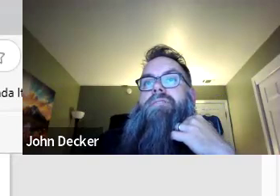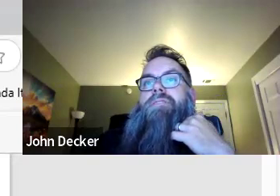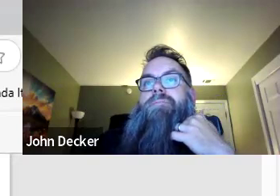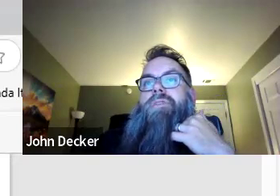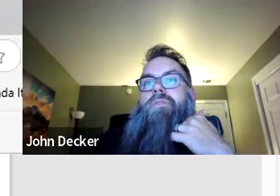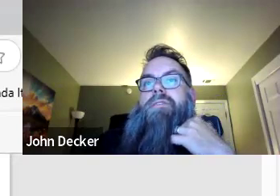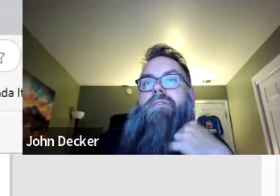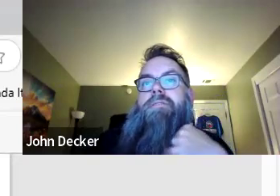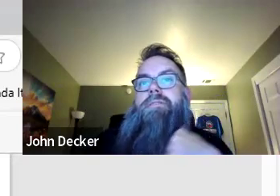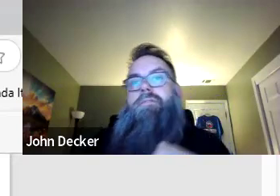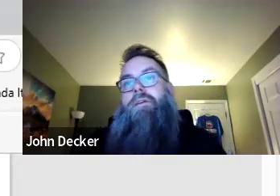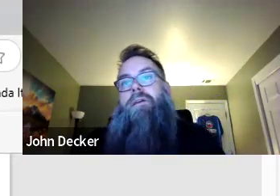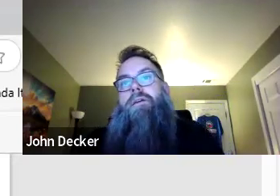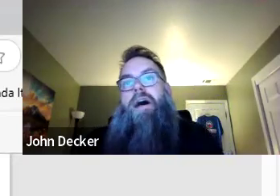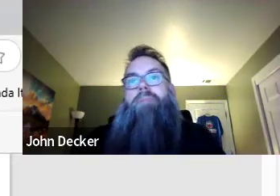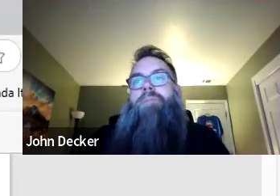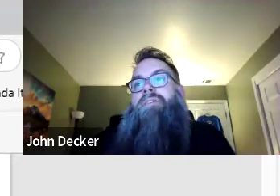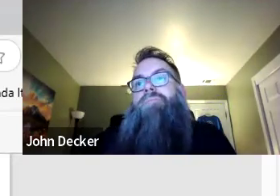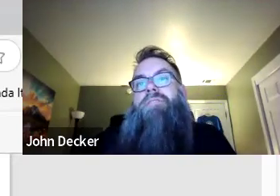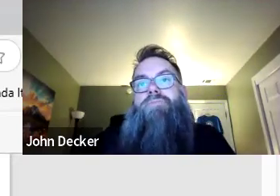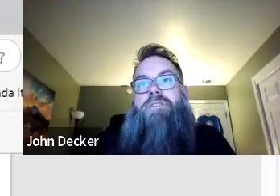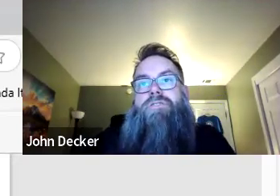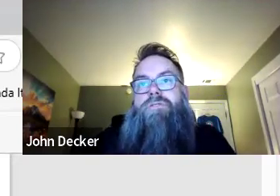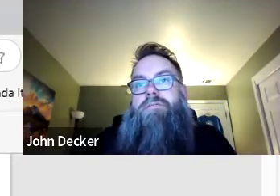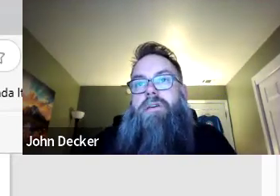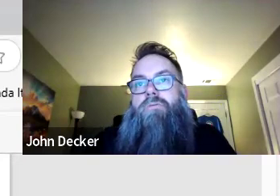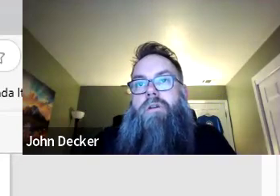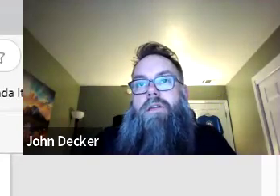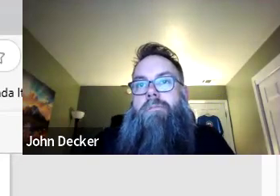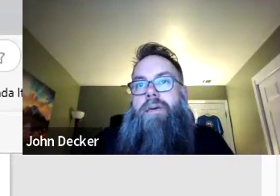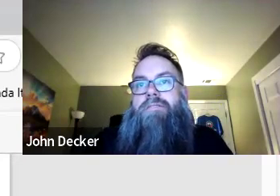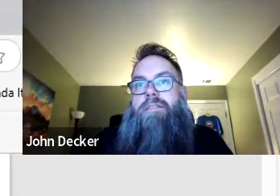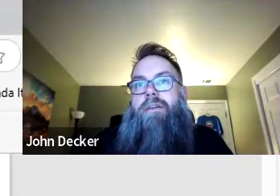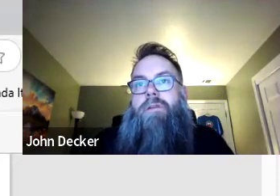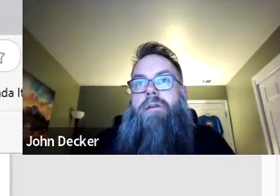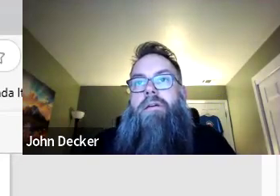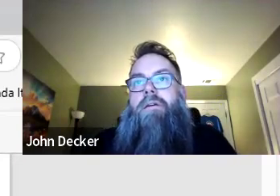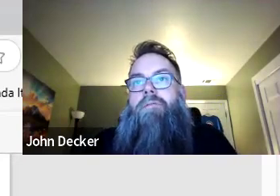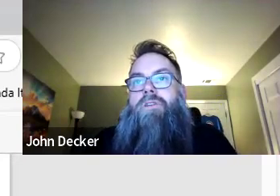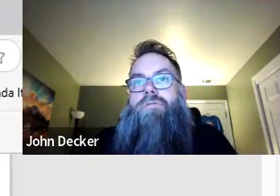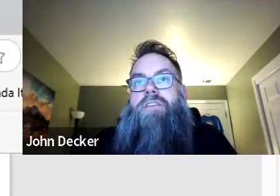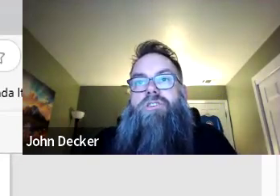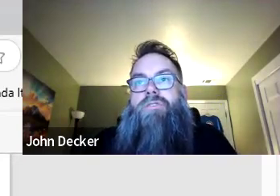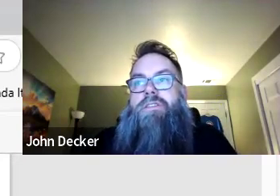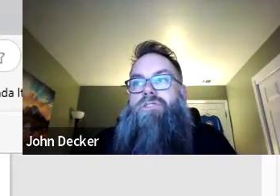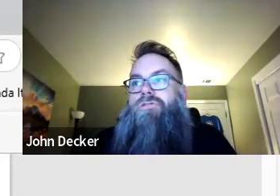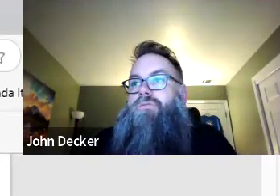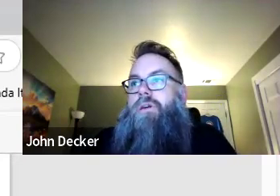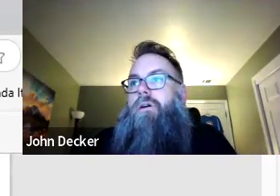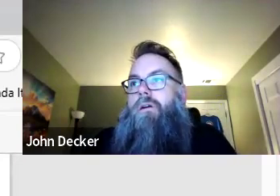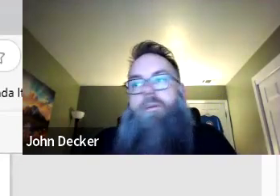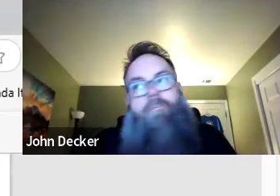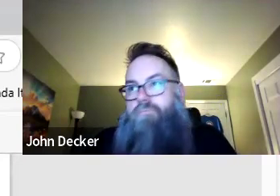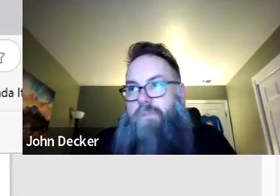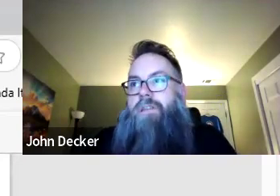respite assessment template processes, IPP templates and procedures. We're already passed on that one. Vendorization procedures.